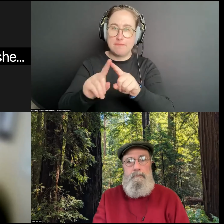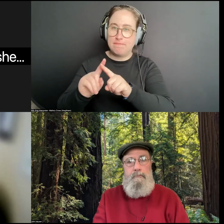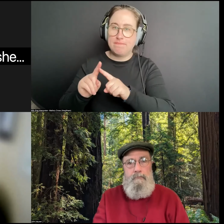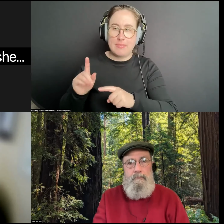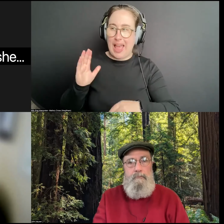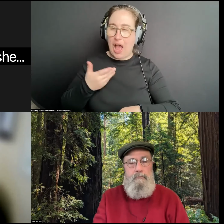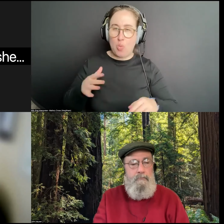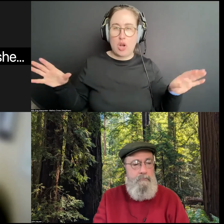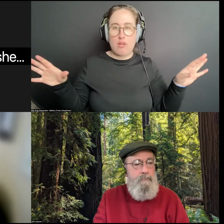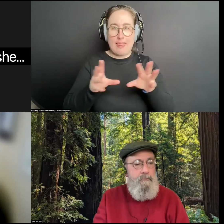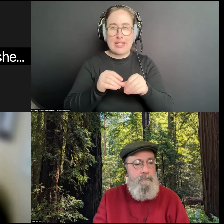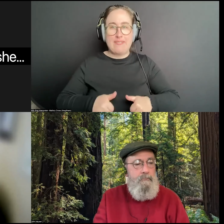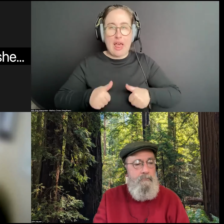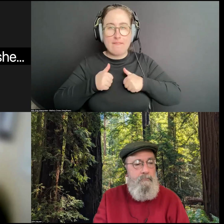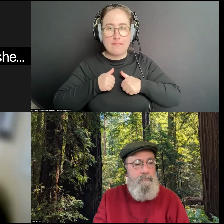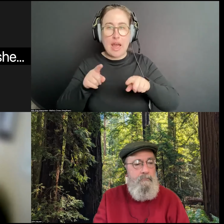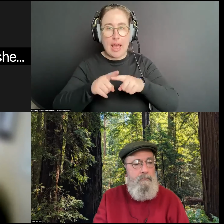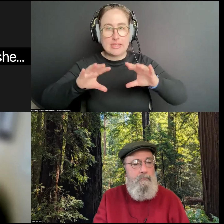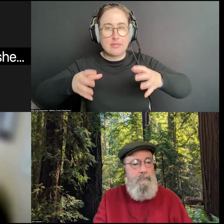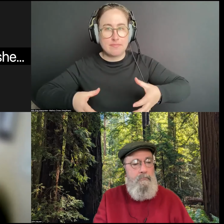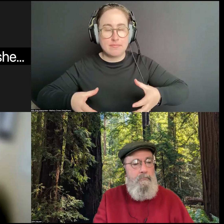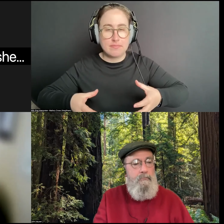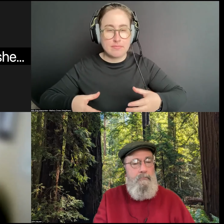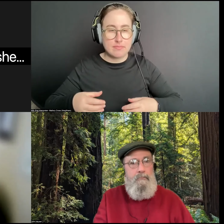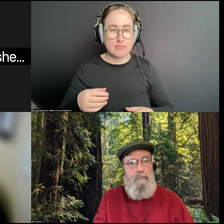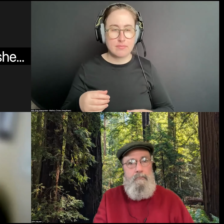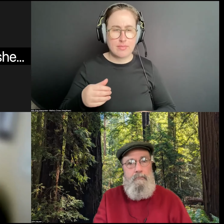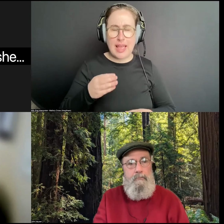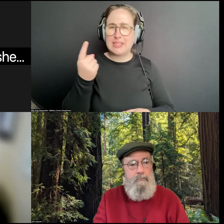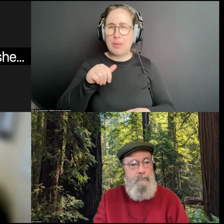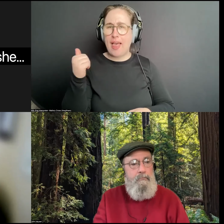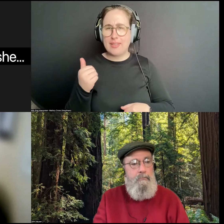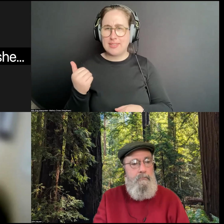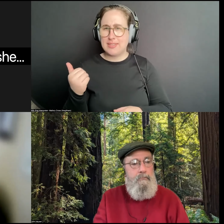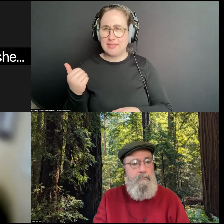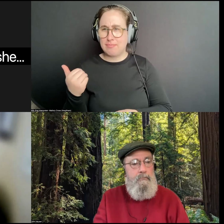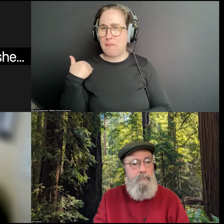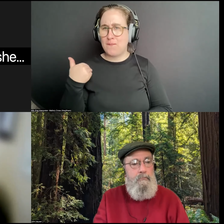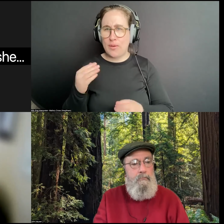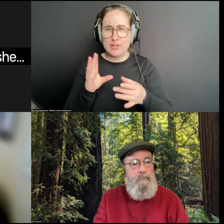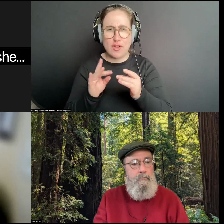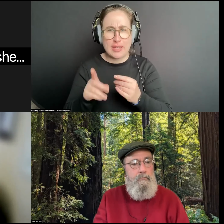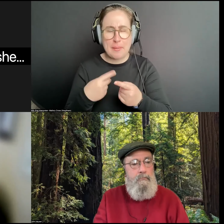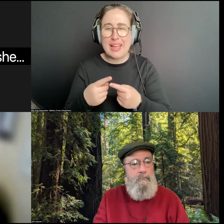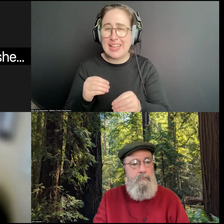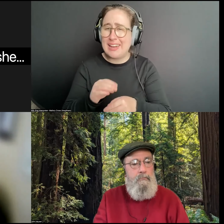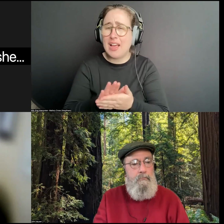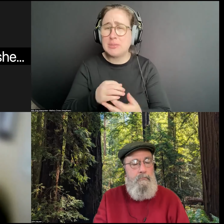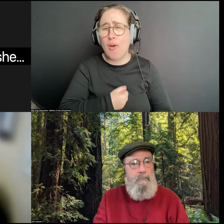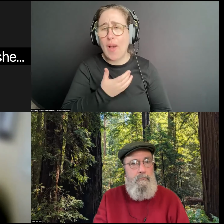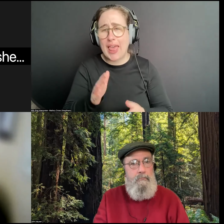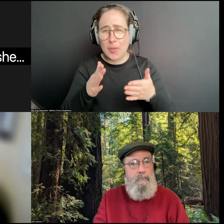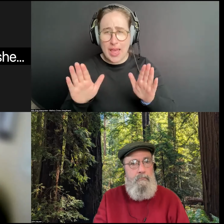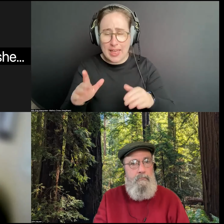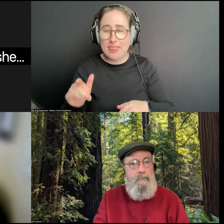life. And you know, just as a speaker earlier today talked about in a really kind of a poetic way, that sort of